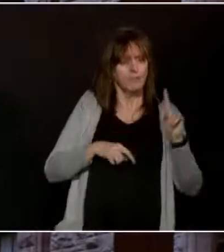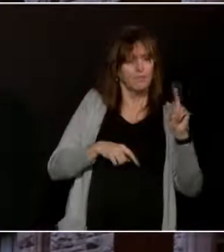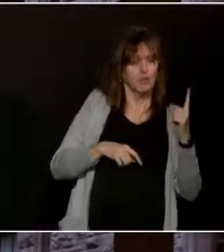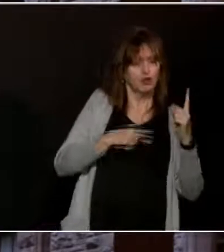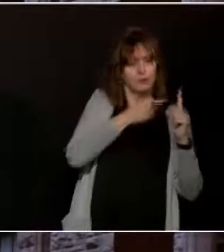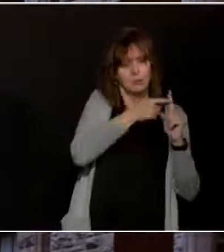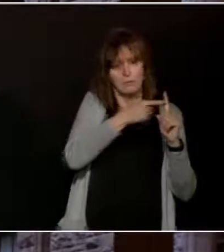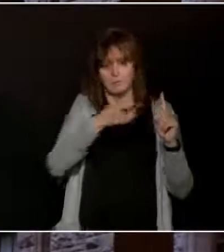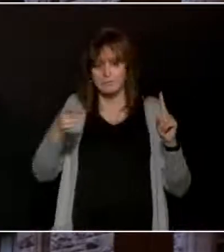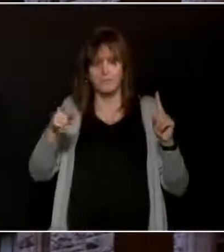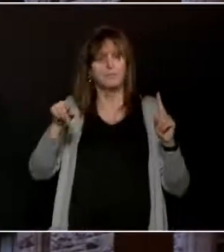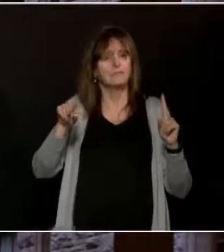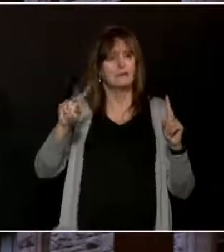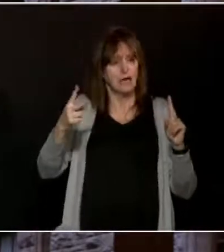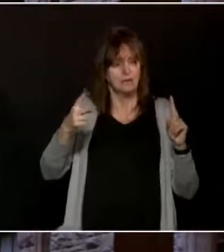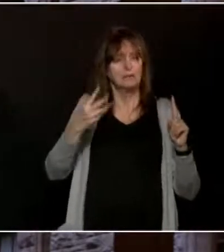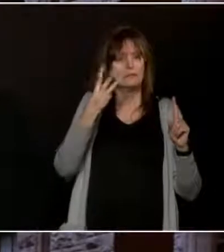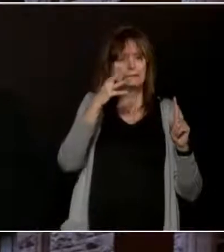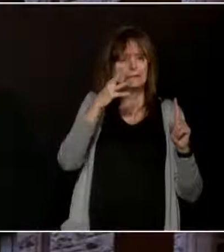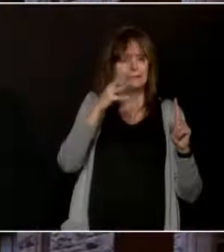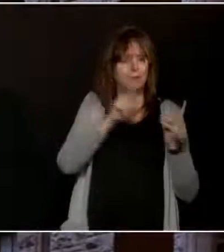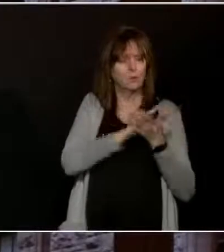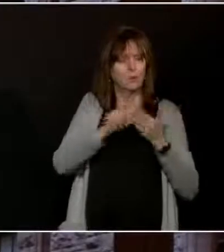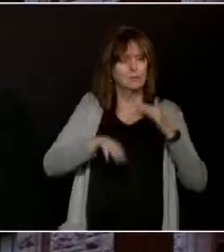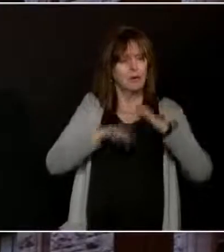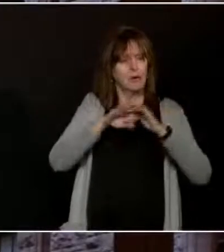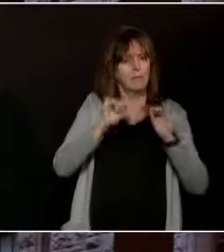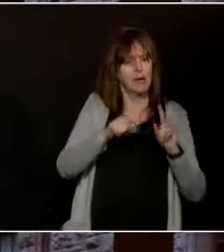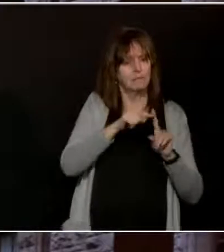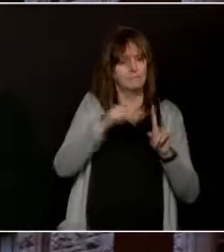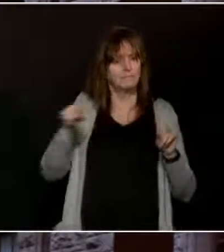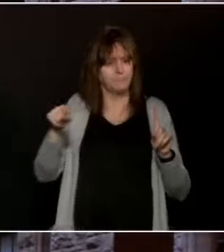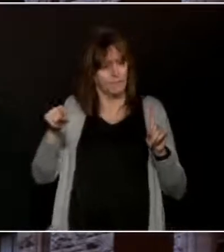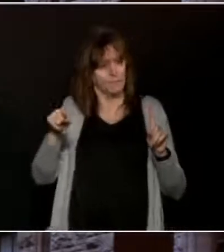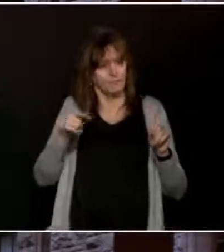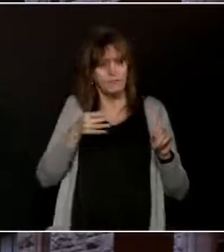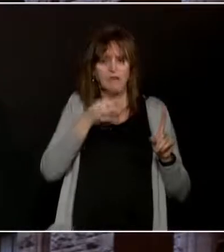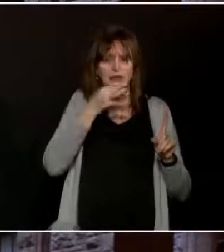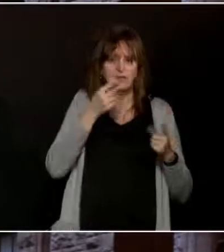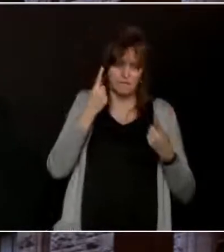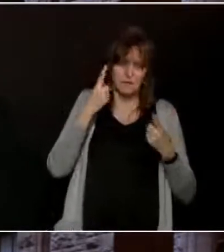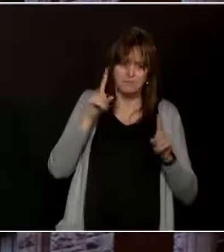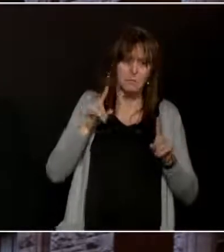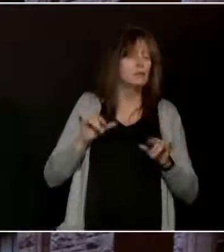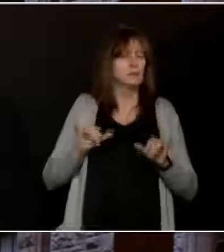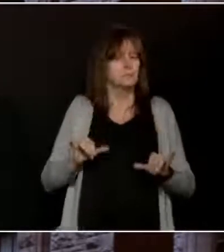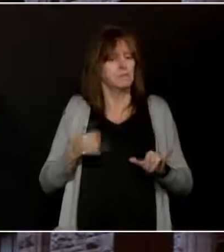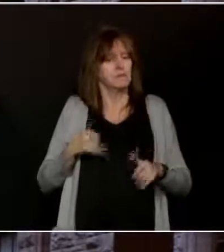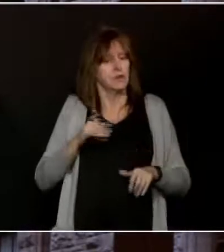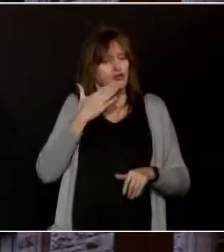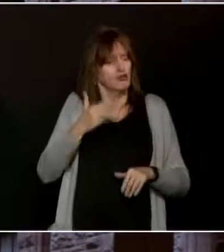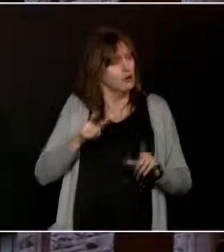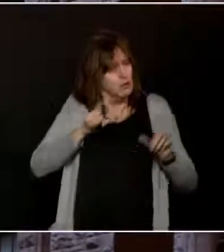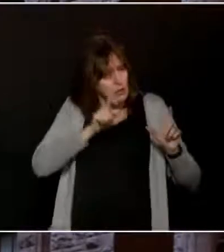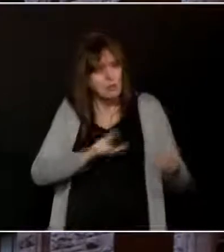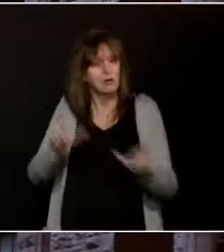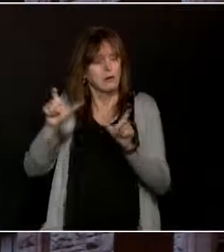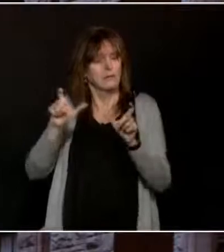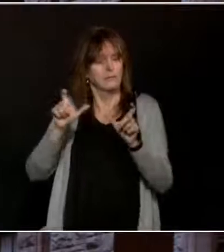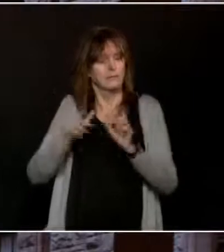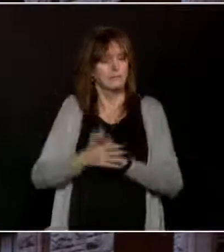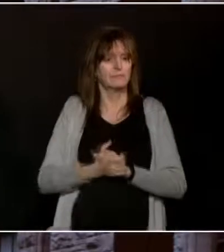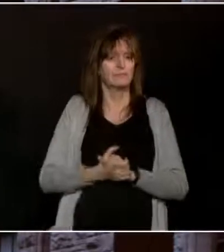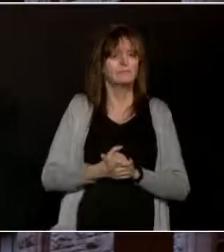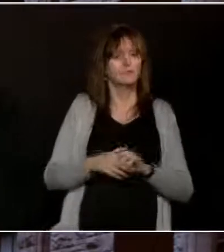that their efficacy or the function stays the same during that time. So that's reassuring, so that we can move to give a lot more people